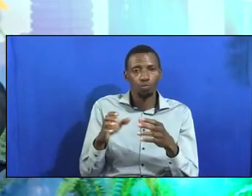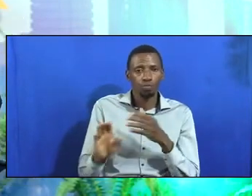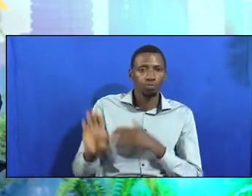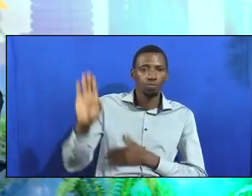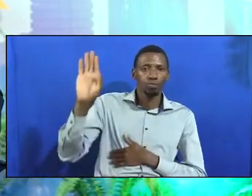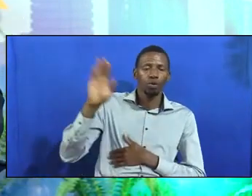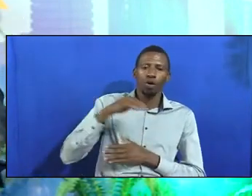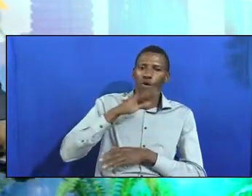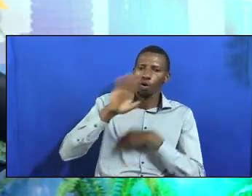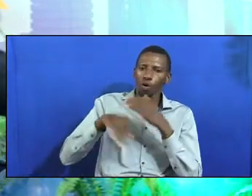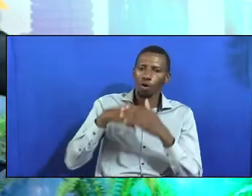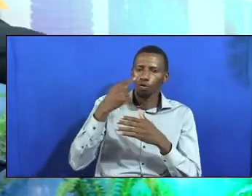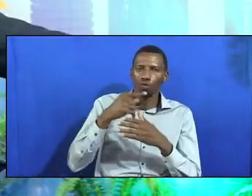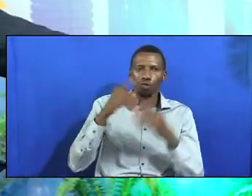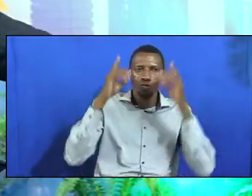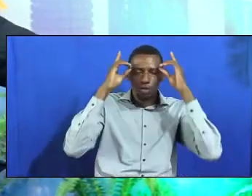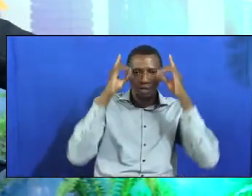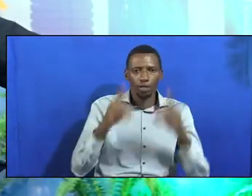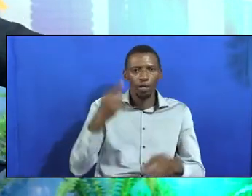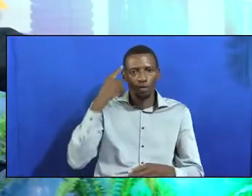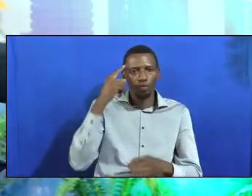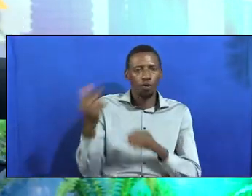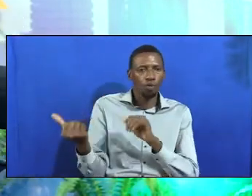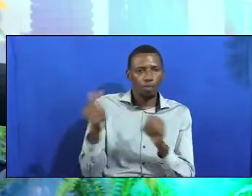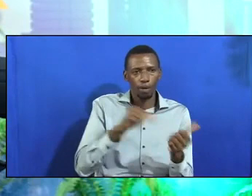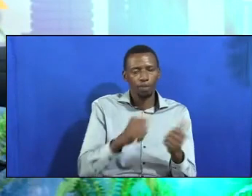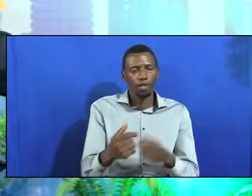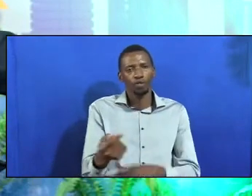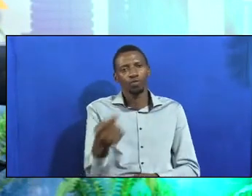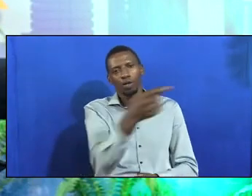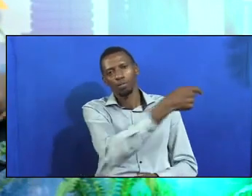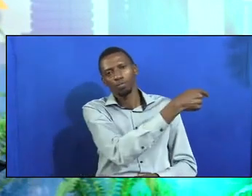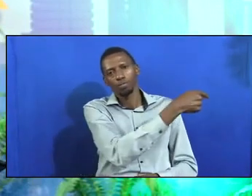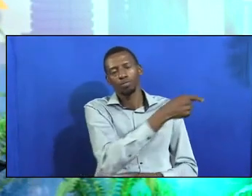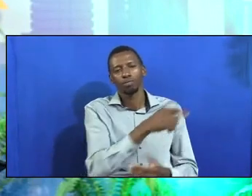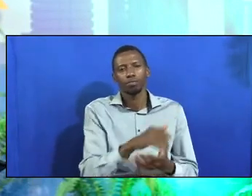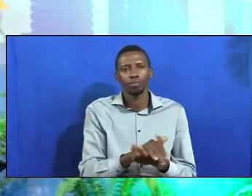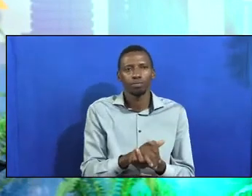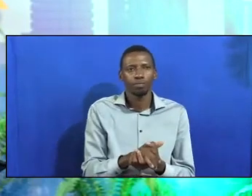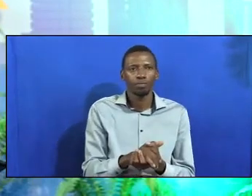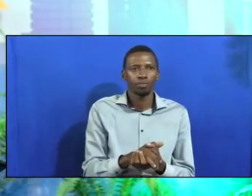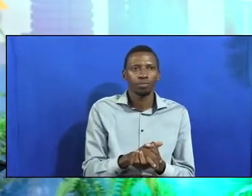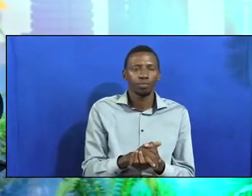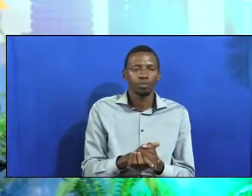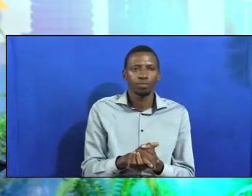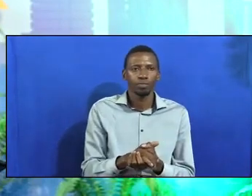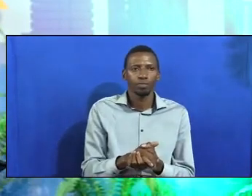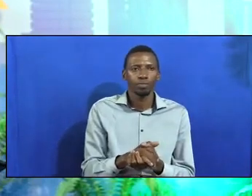to be baptized, come and stand behind me here. Just come and stand over here,